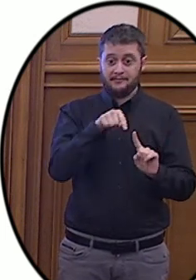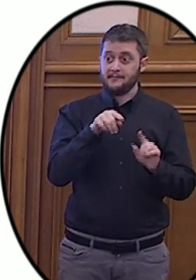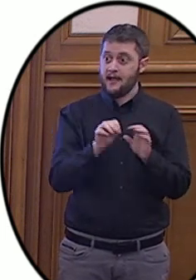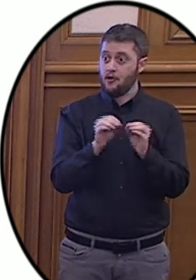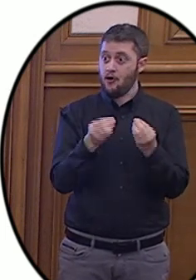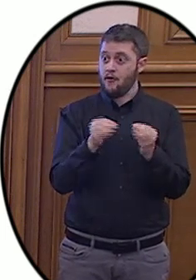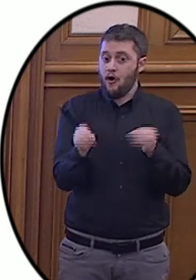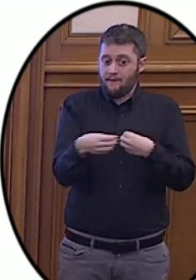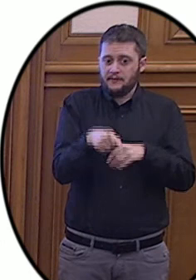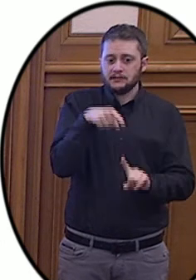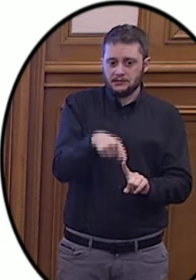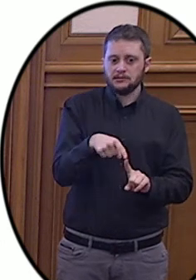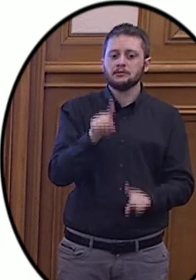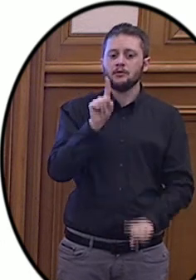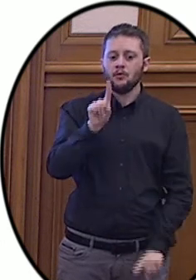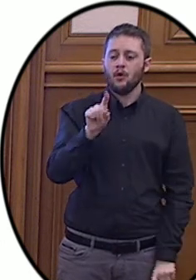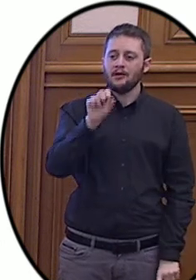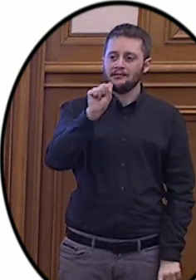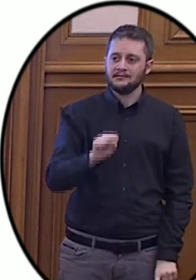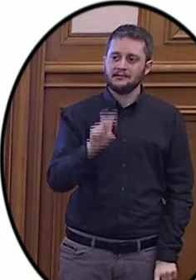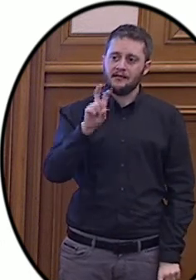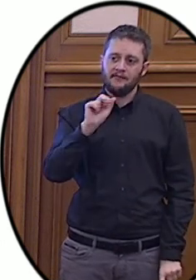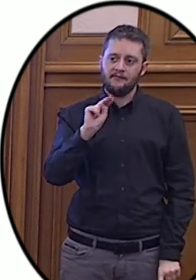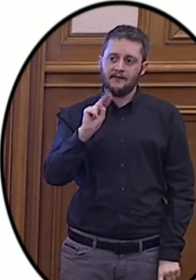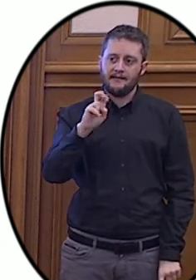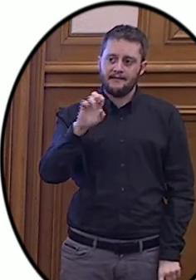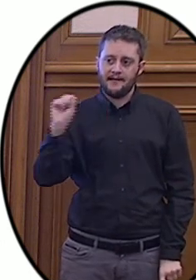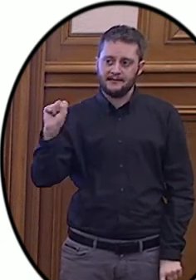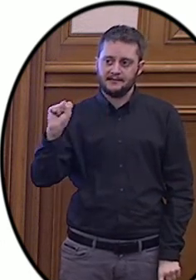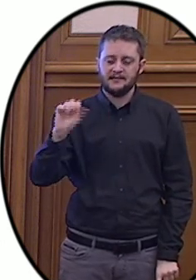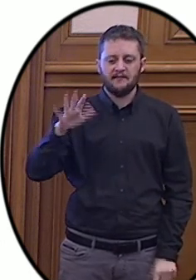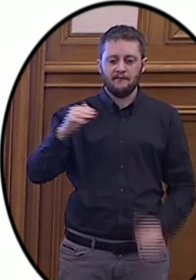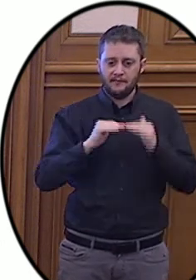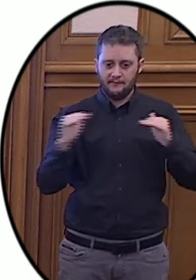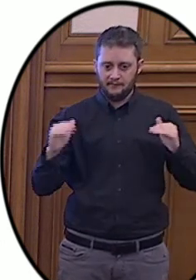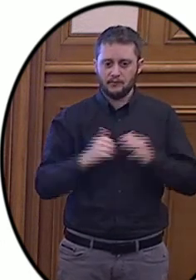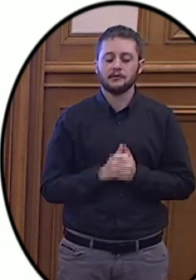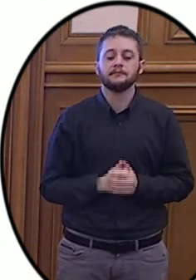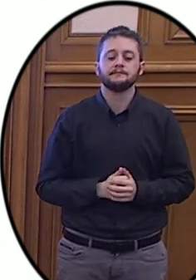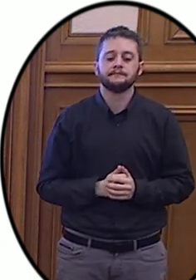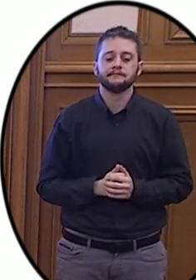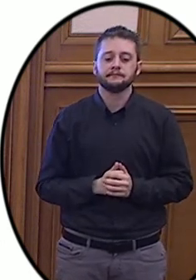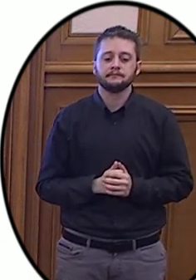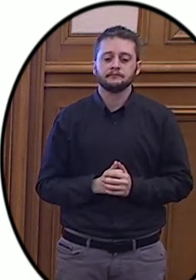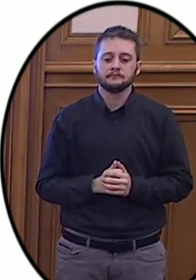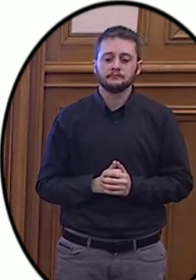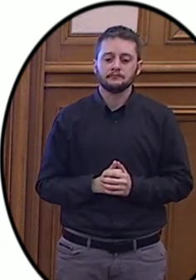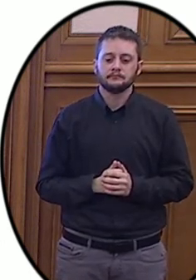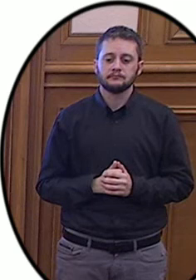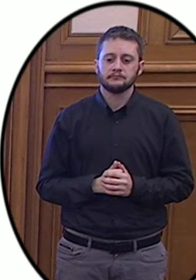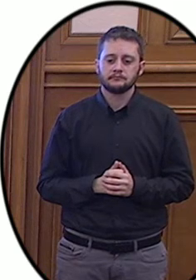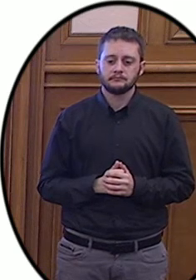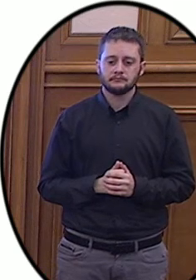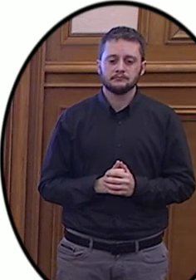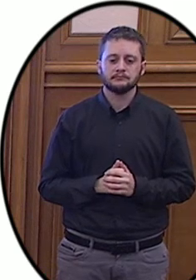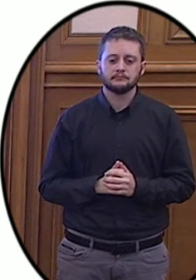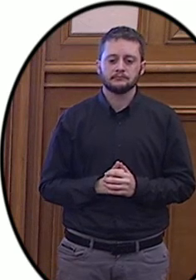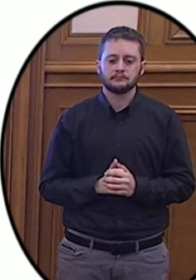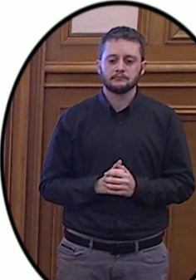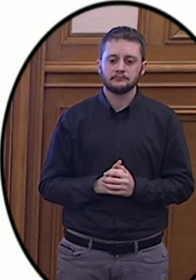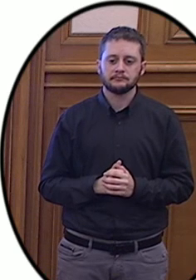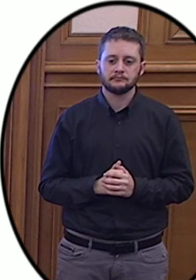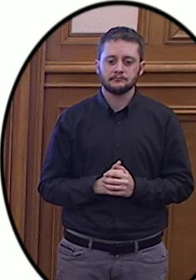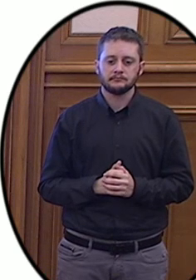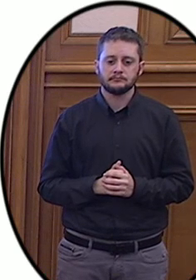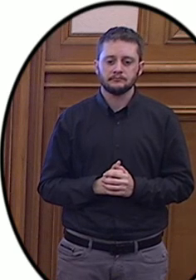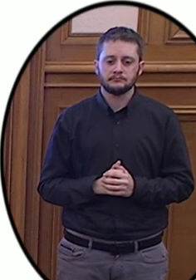1 South Van Ness on the 5th floor. And I'll just briefly mention a couple of things